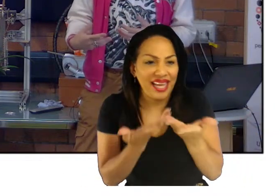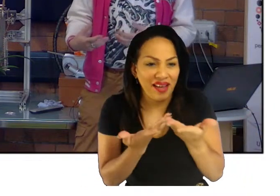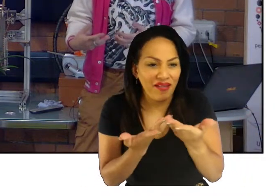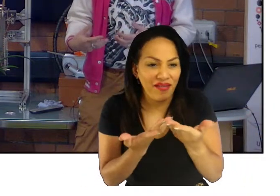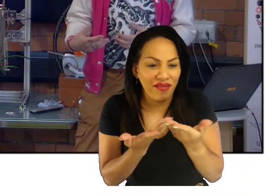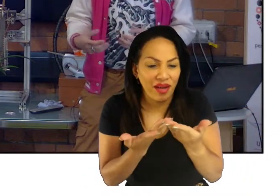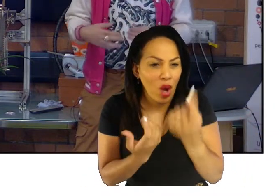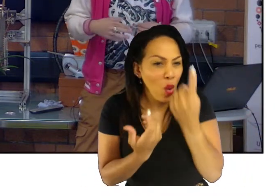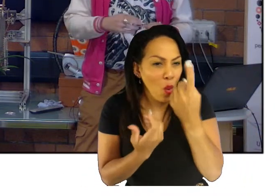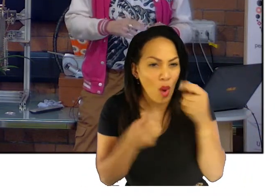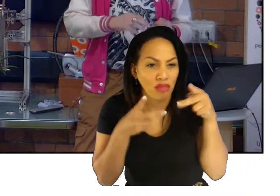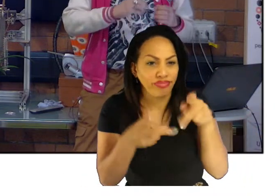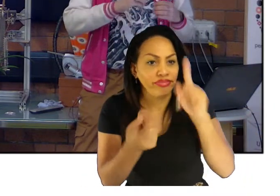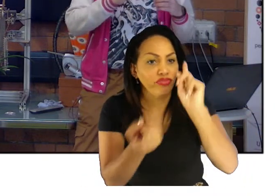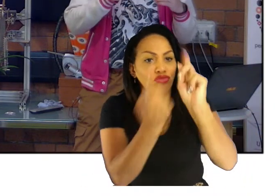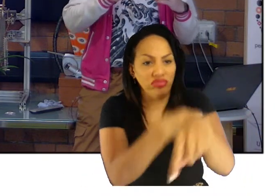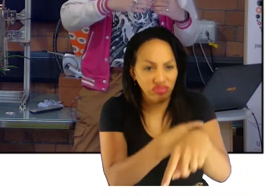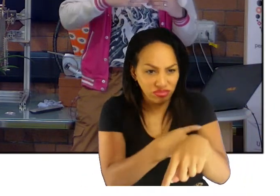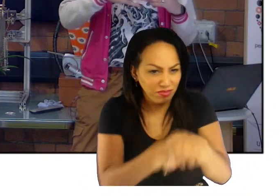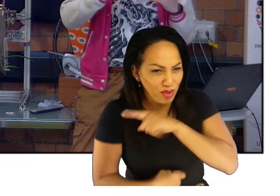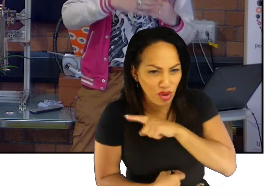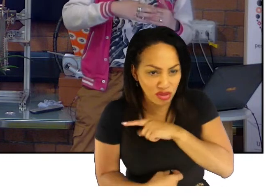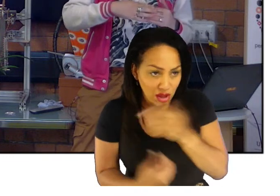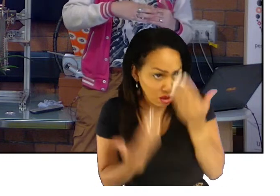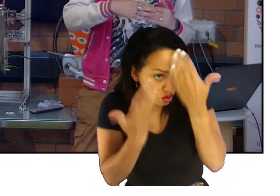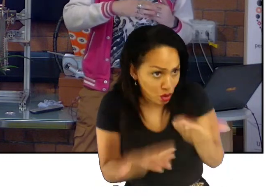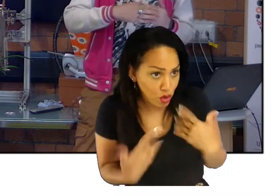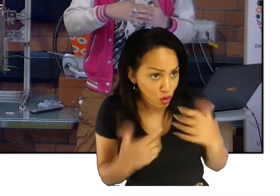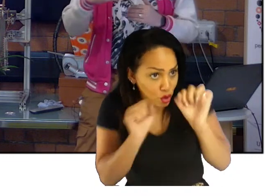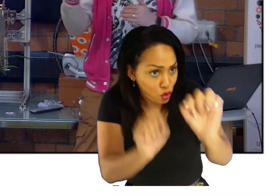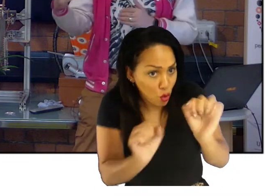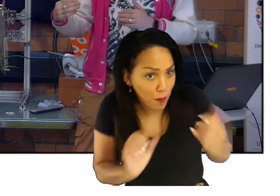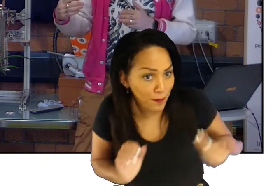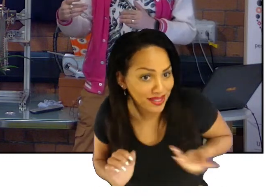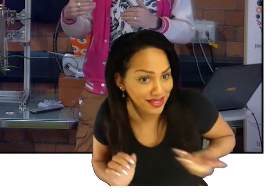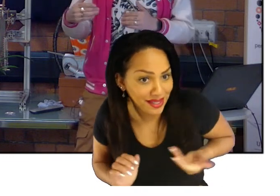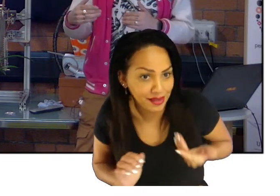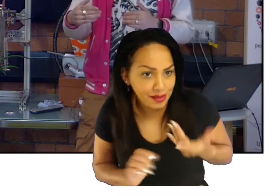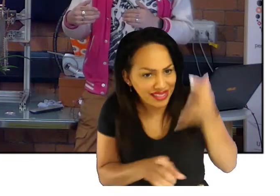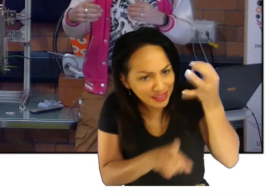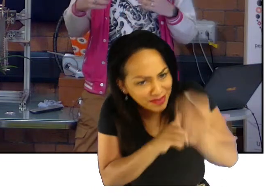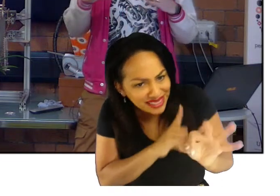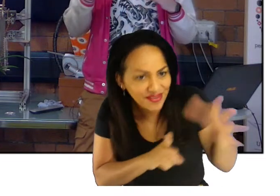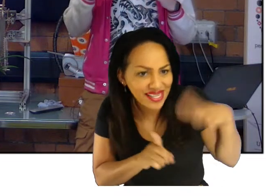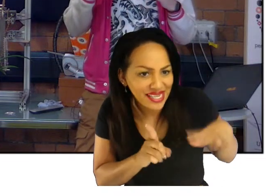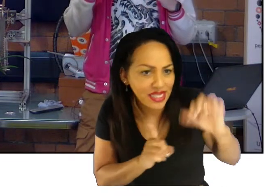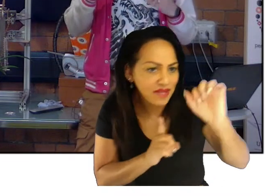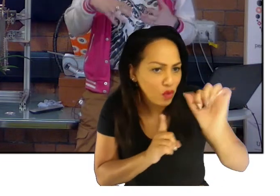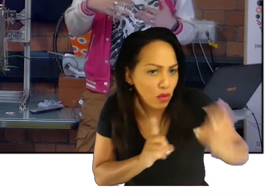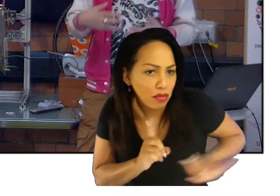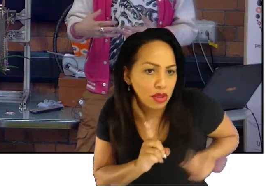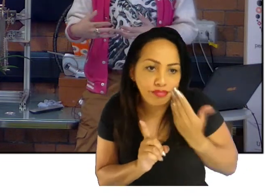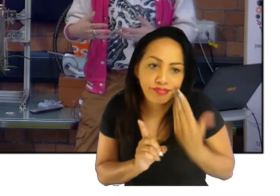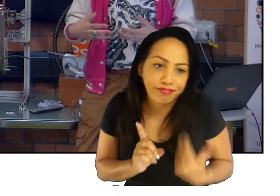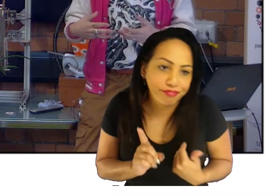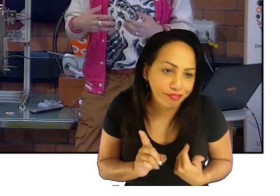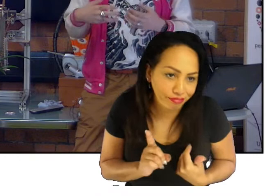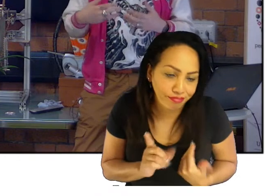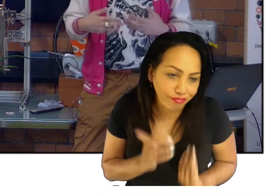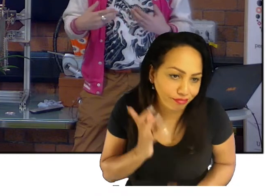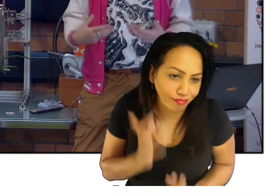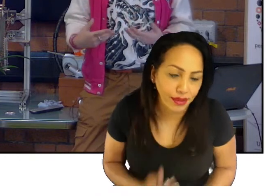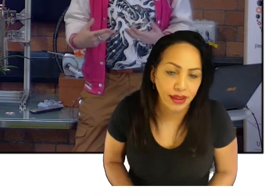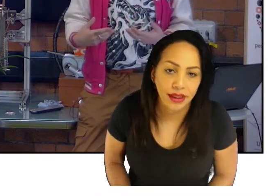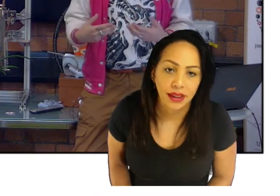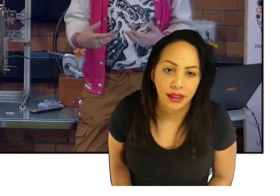ways in which your business works, the specific needs of your business alongside the people within it will affect